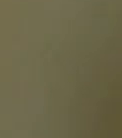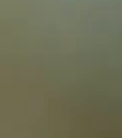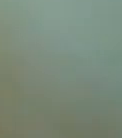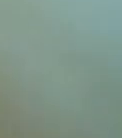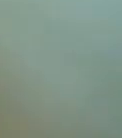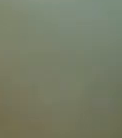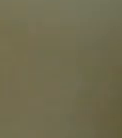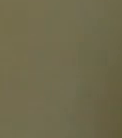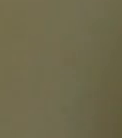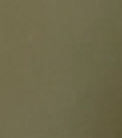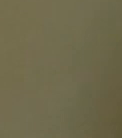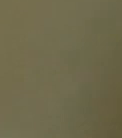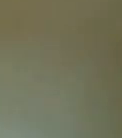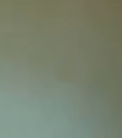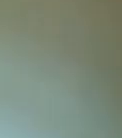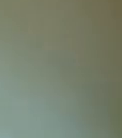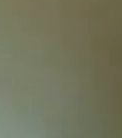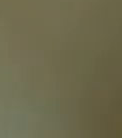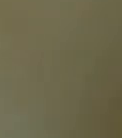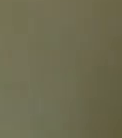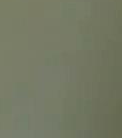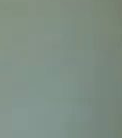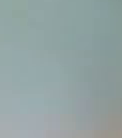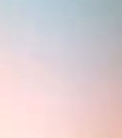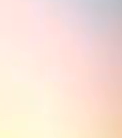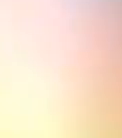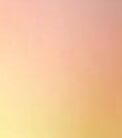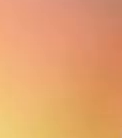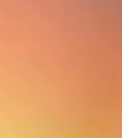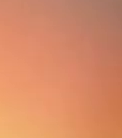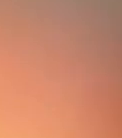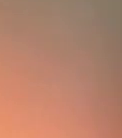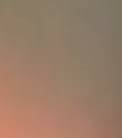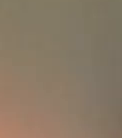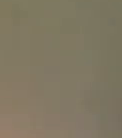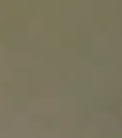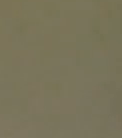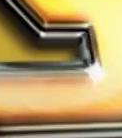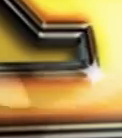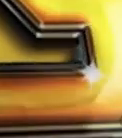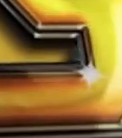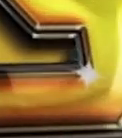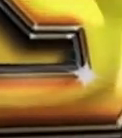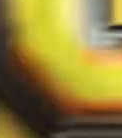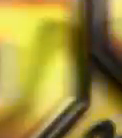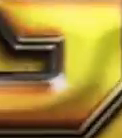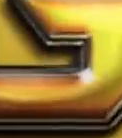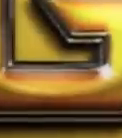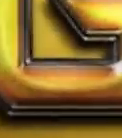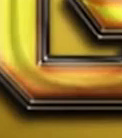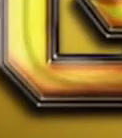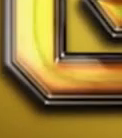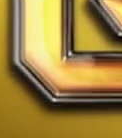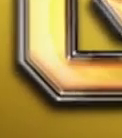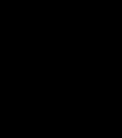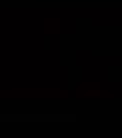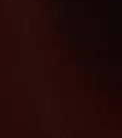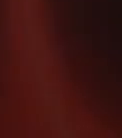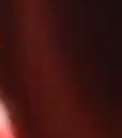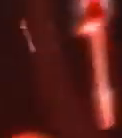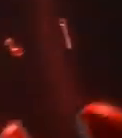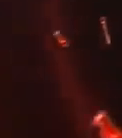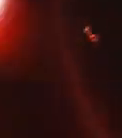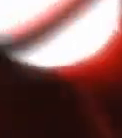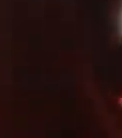Bola, I'm Miri, I'm from Lotoka and I love Gold FM because they play all my classic hits. Gold FM, only the classic